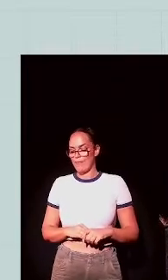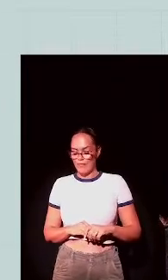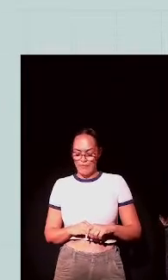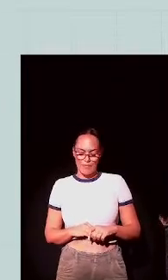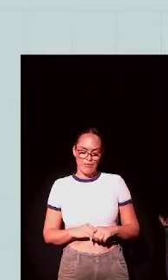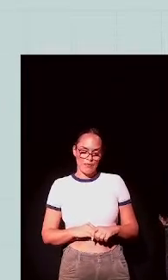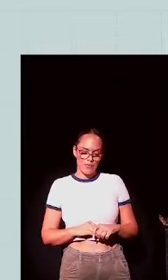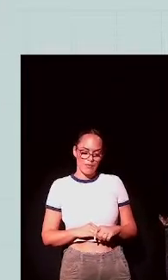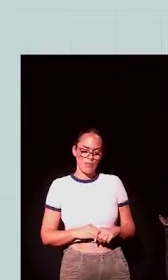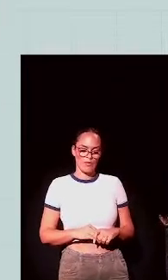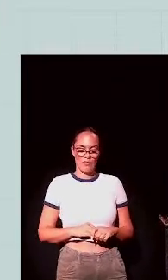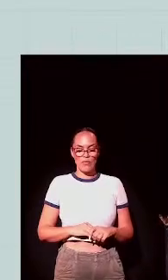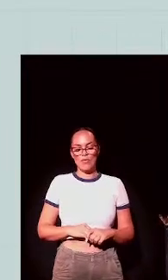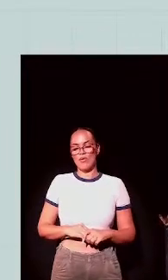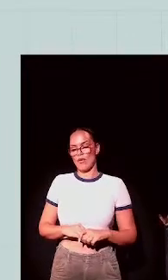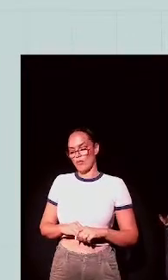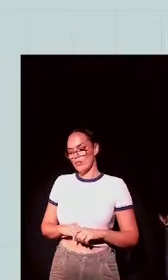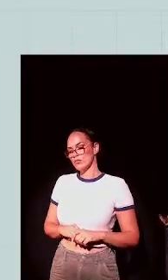with you.